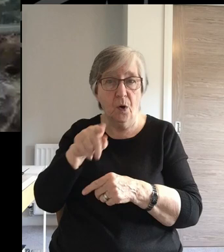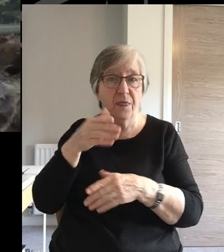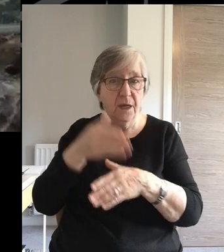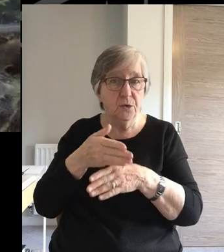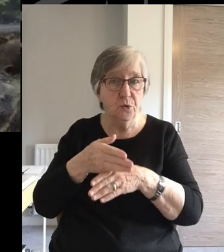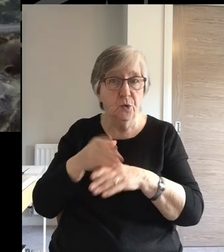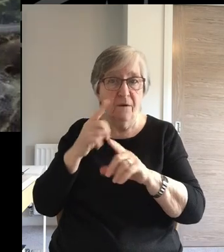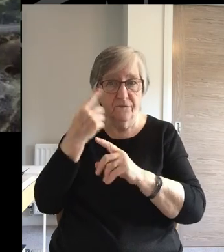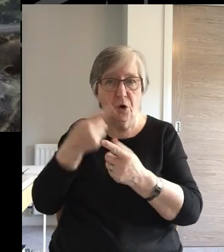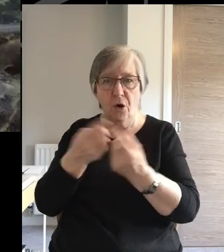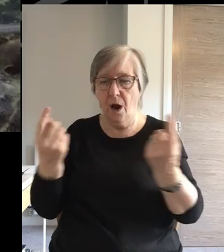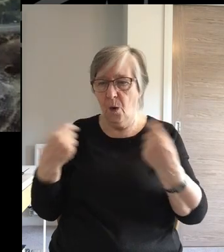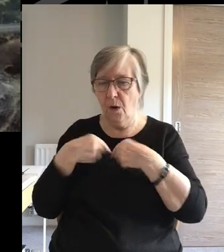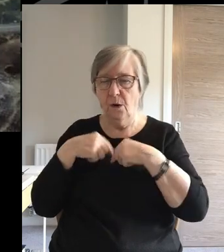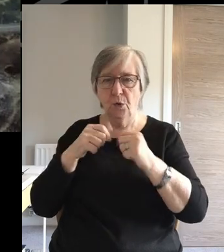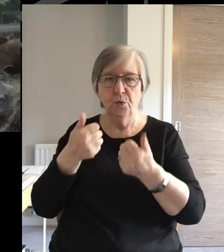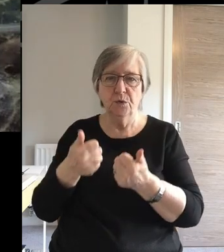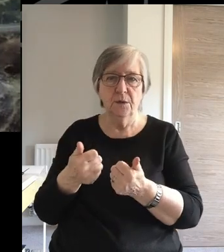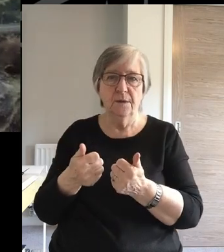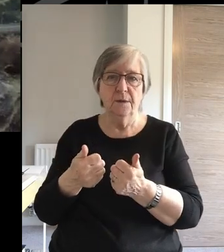good of the country.